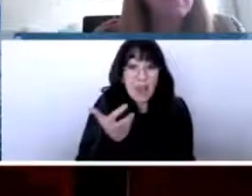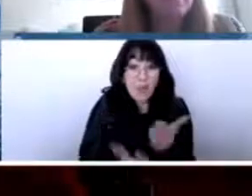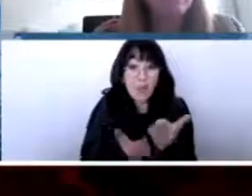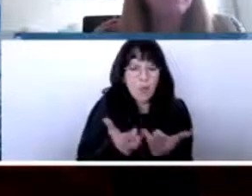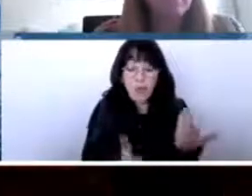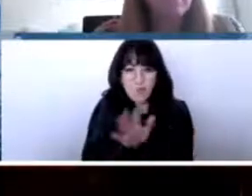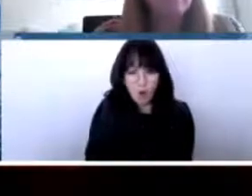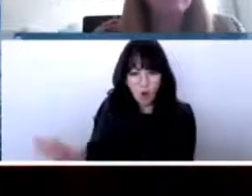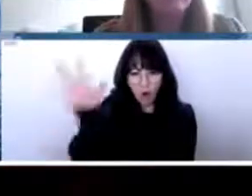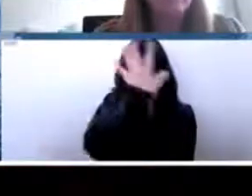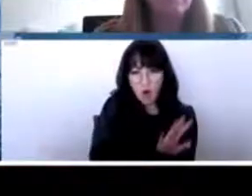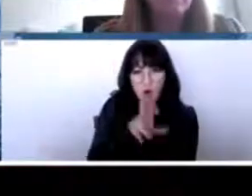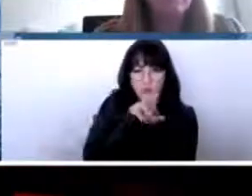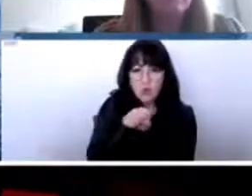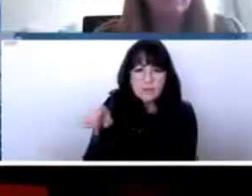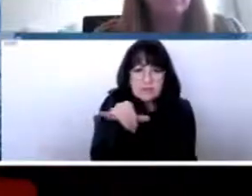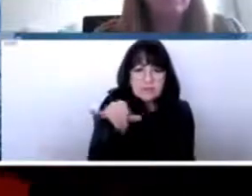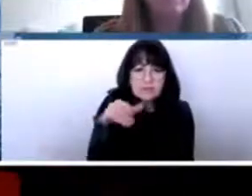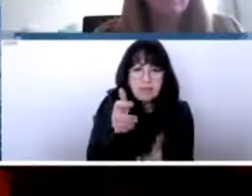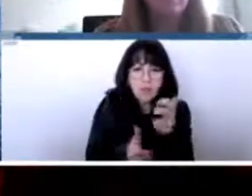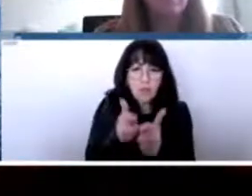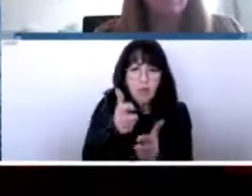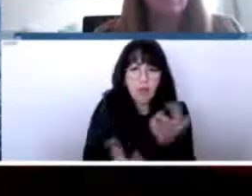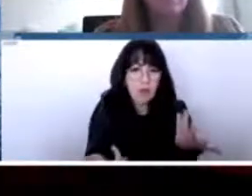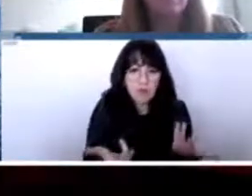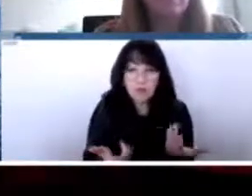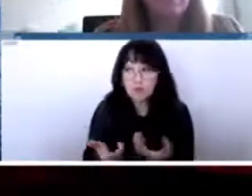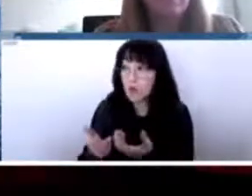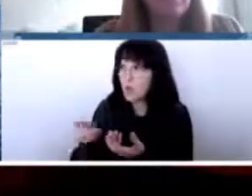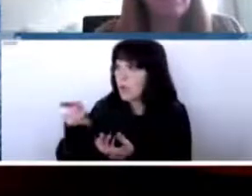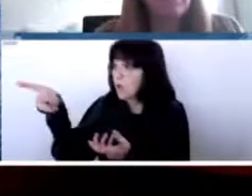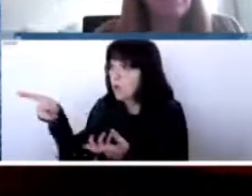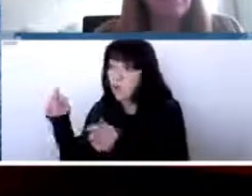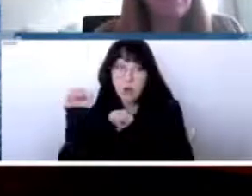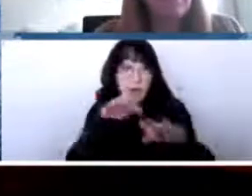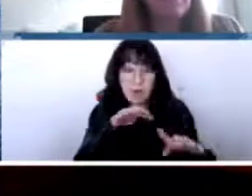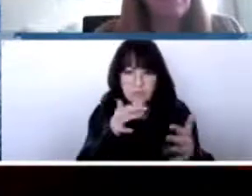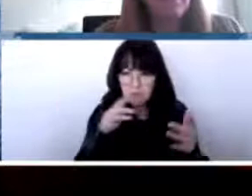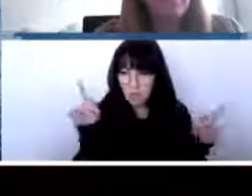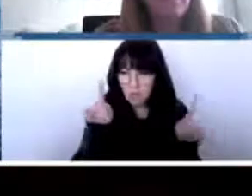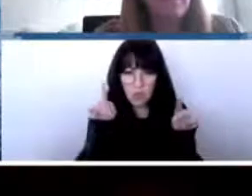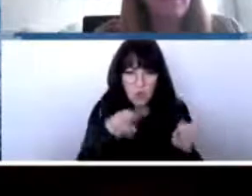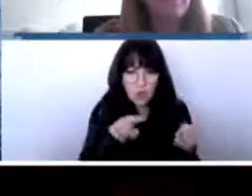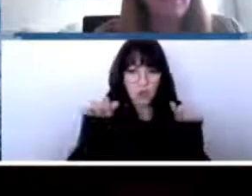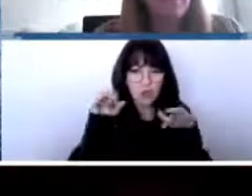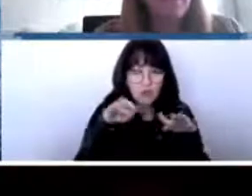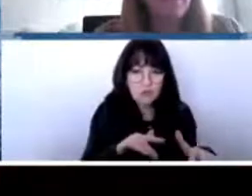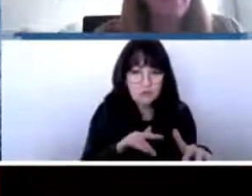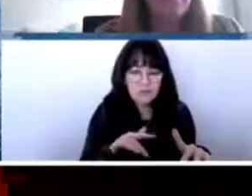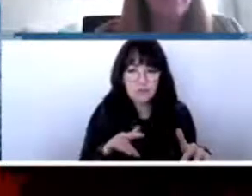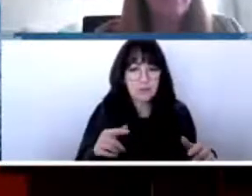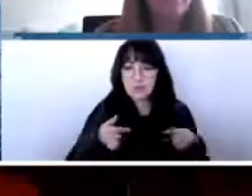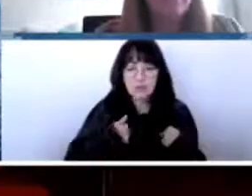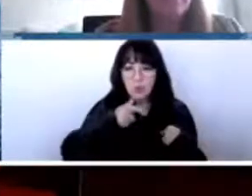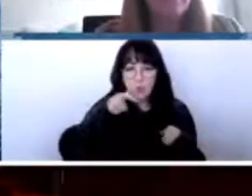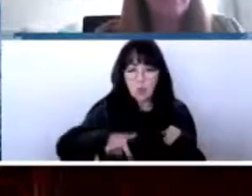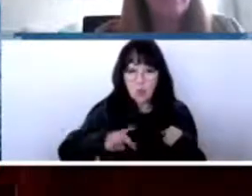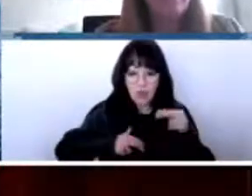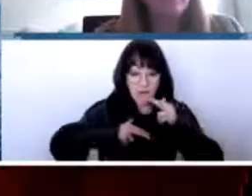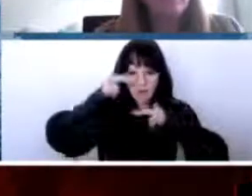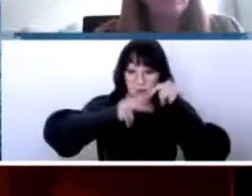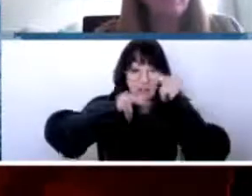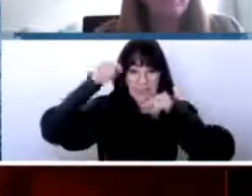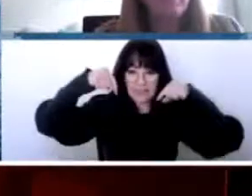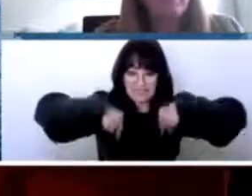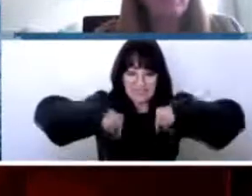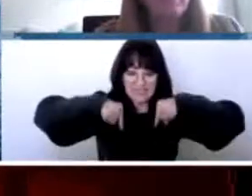on the spike, and it changes the dynamic. So we don't need the space. It's not brick and mortar facilities. We don't need to go build something or add an addition on it. We need